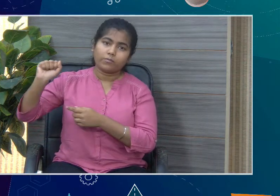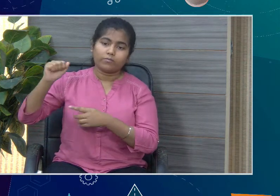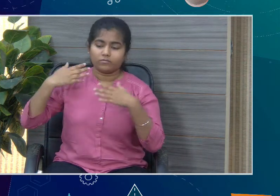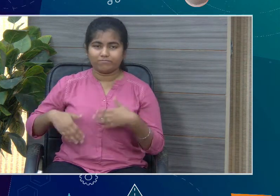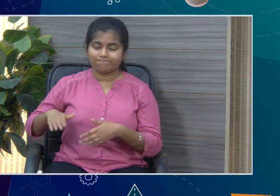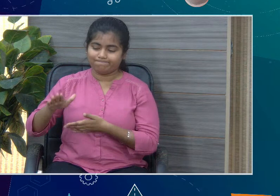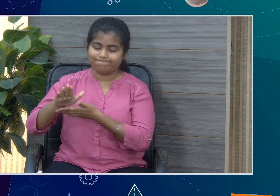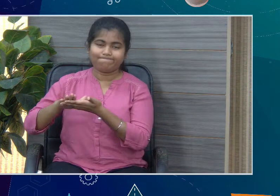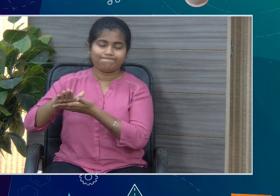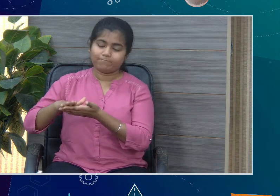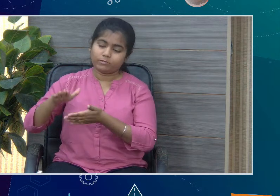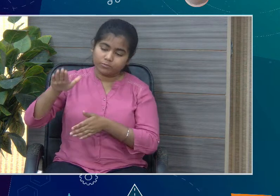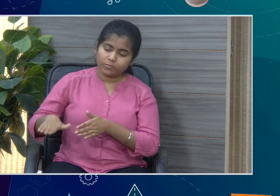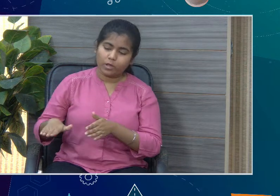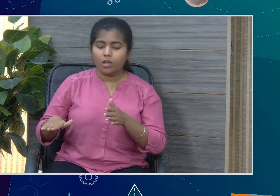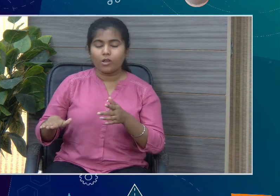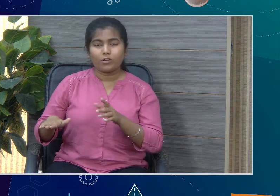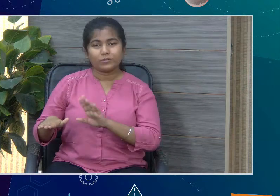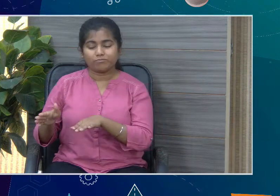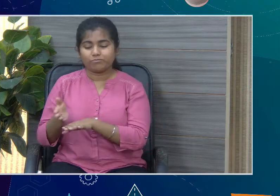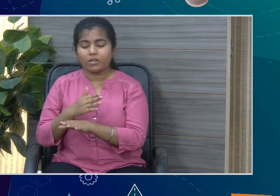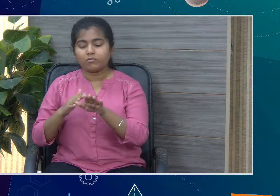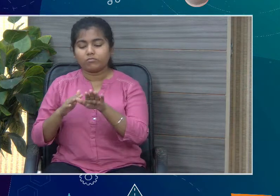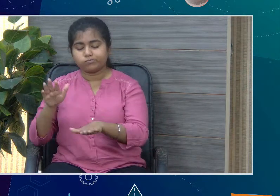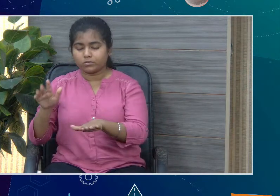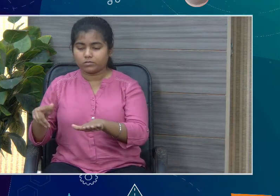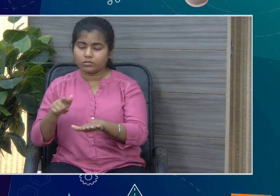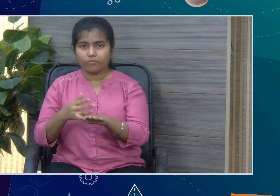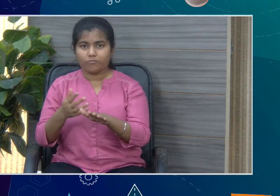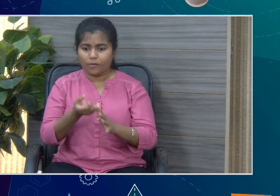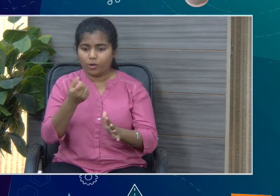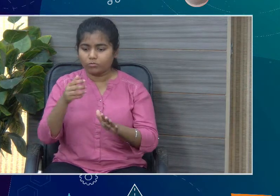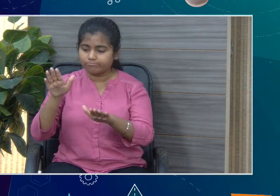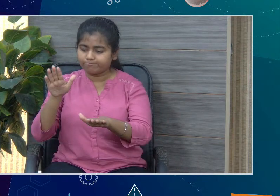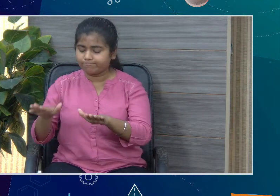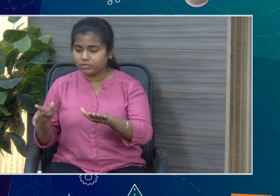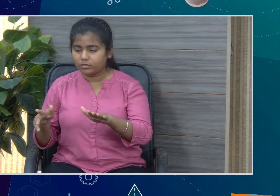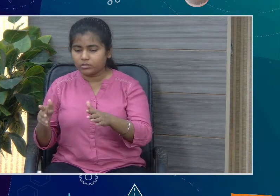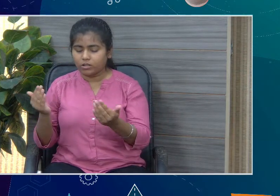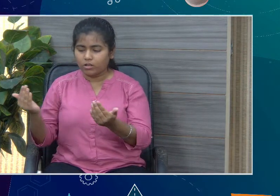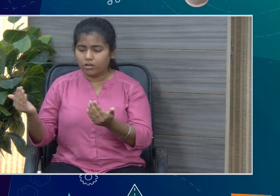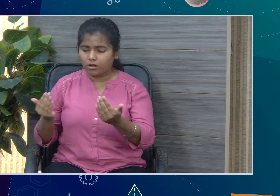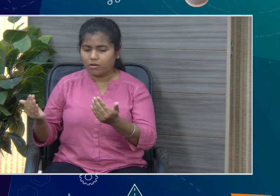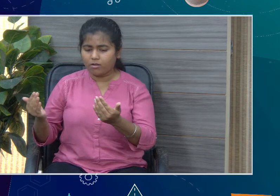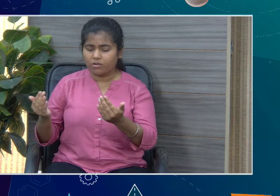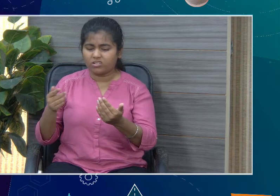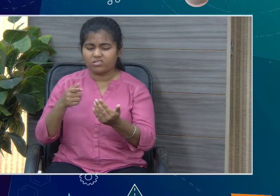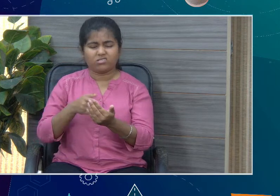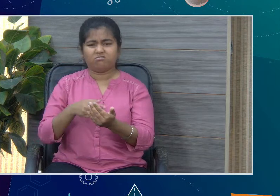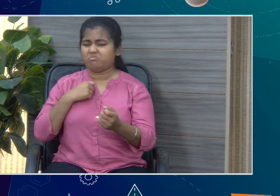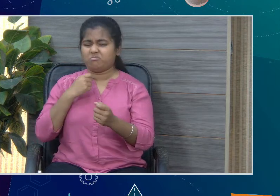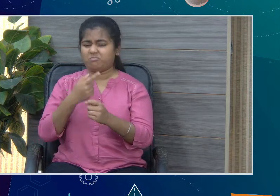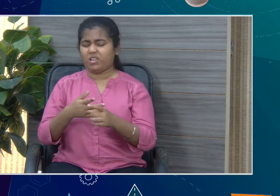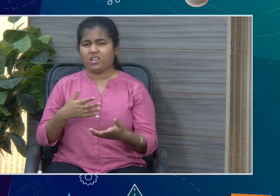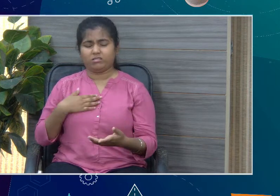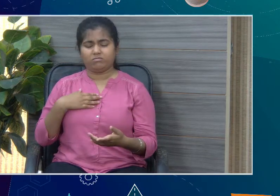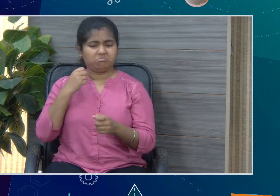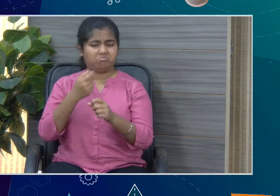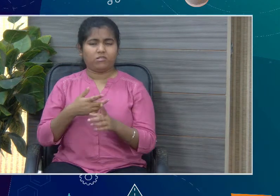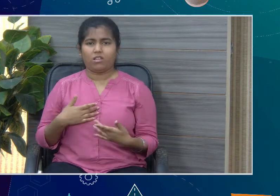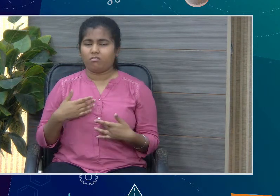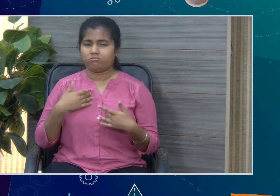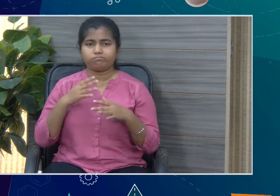that, and he tried to measure and compare. And he felt that it is not his footprint. Okay, so because it